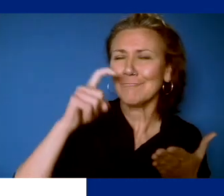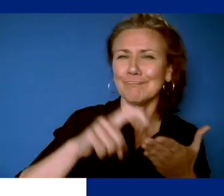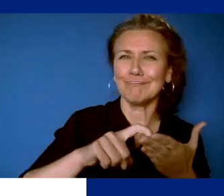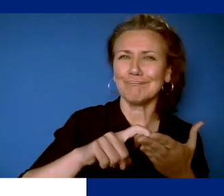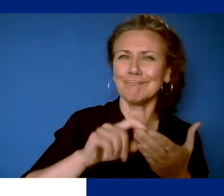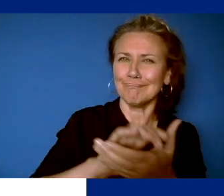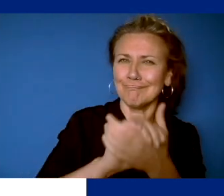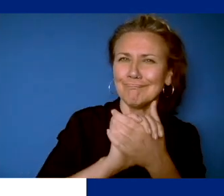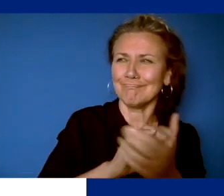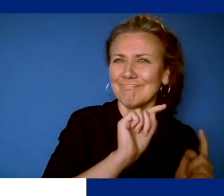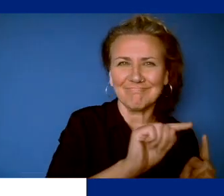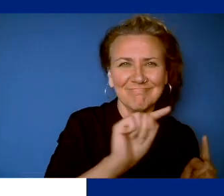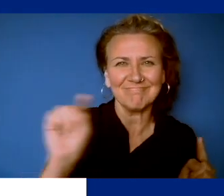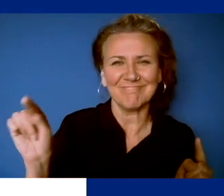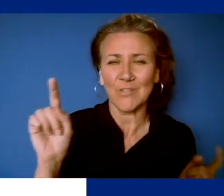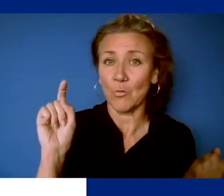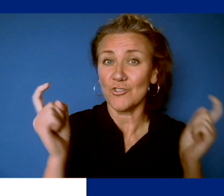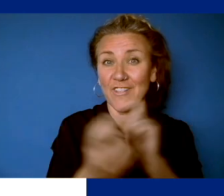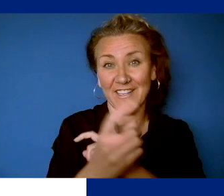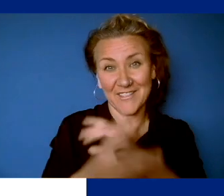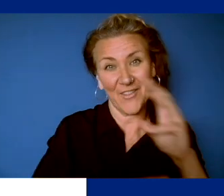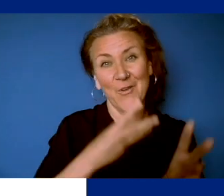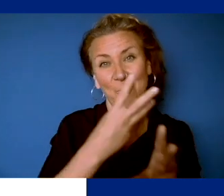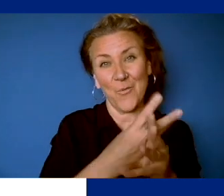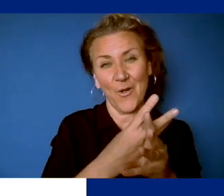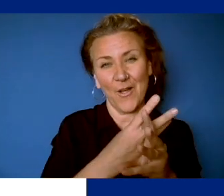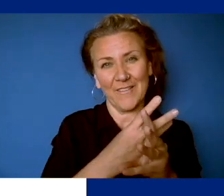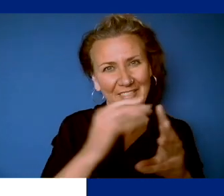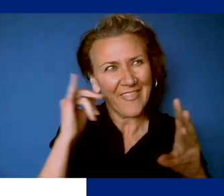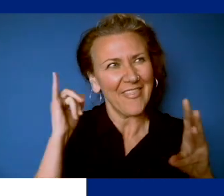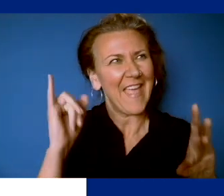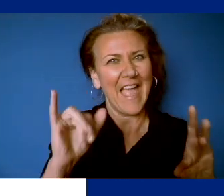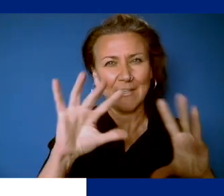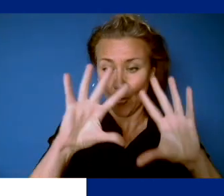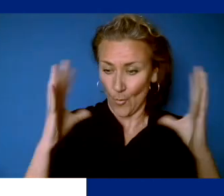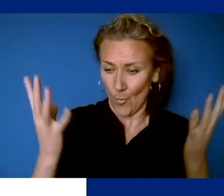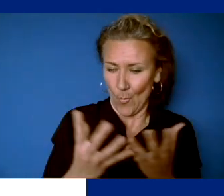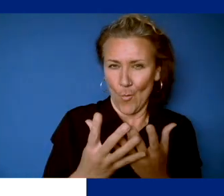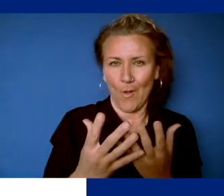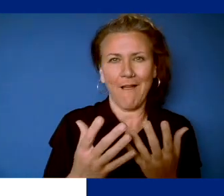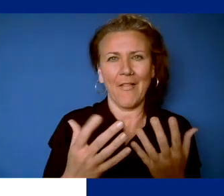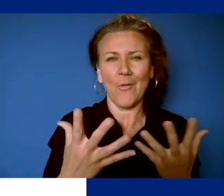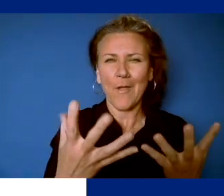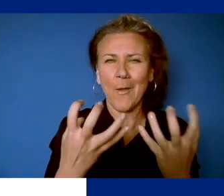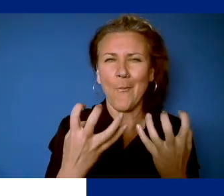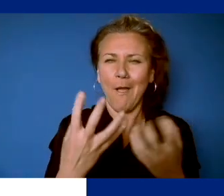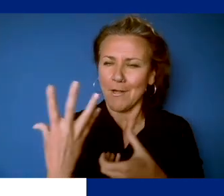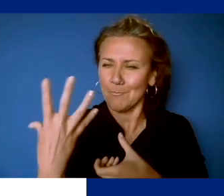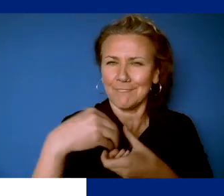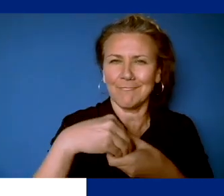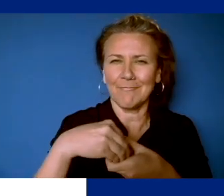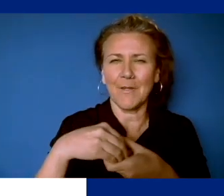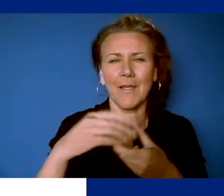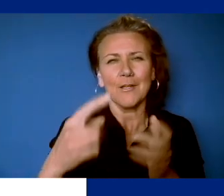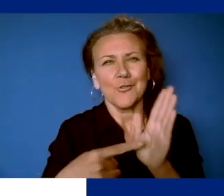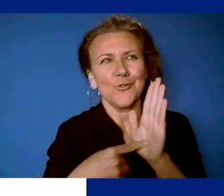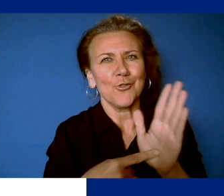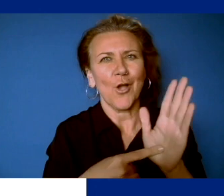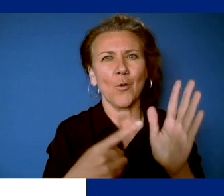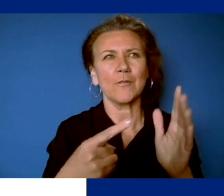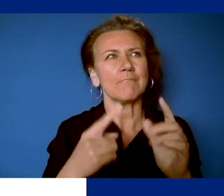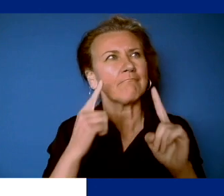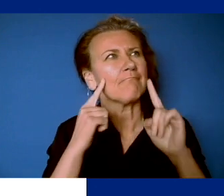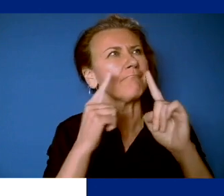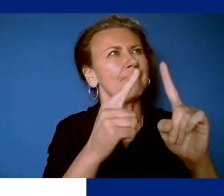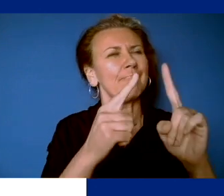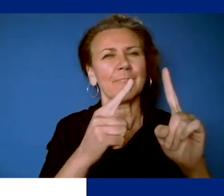are creating a world that we really want to live in. A world that expresses our yearnings for justice,